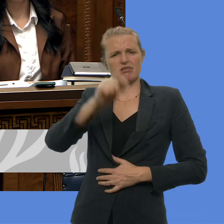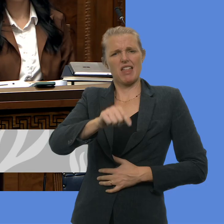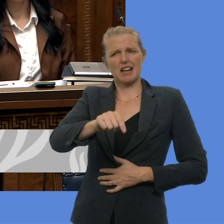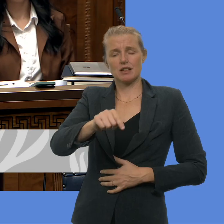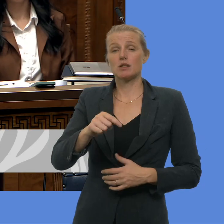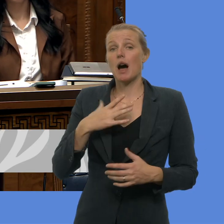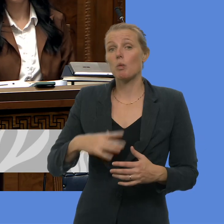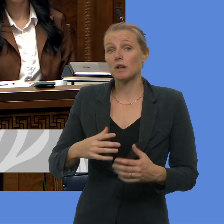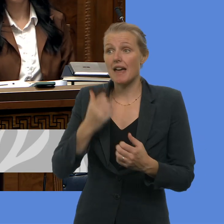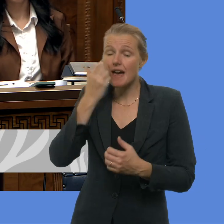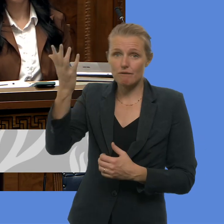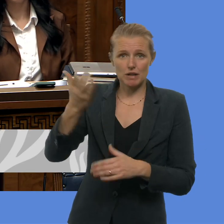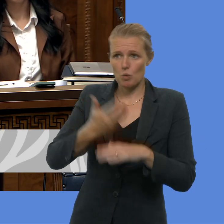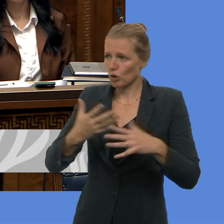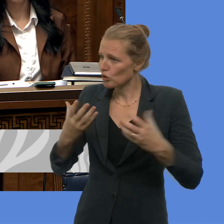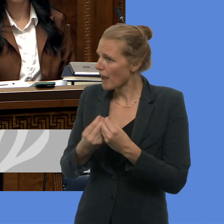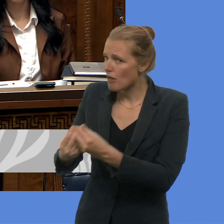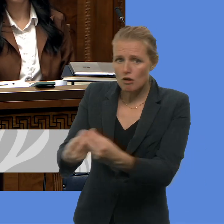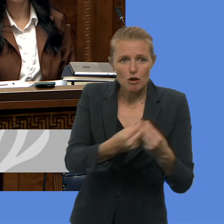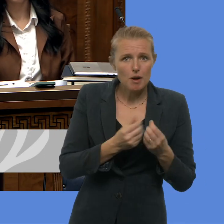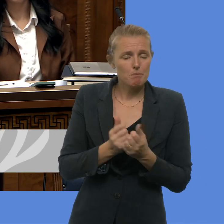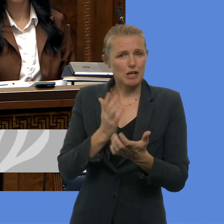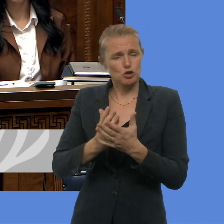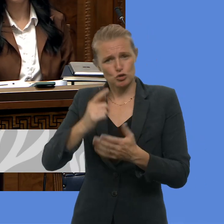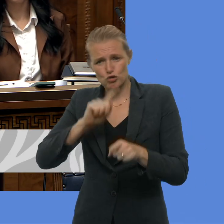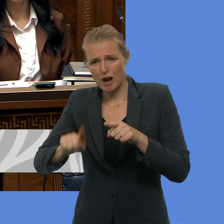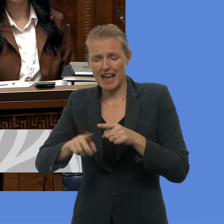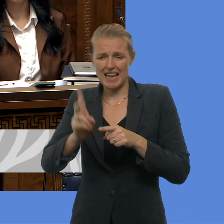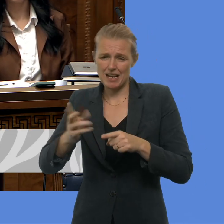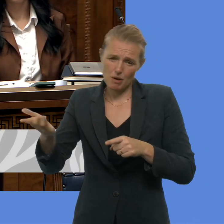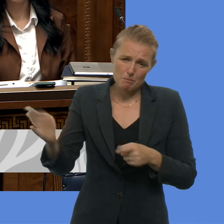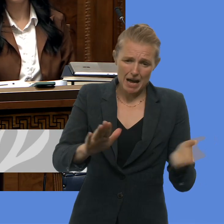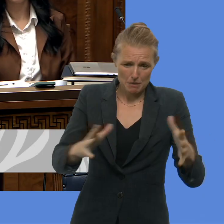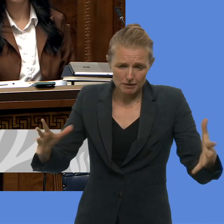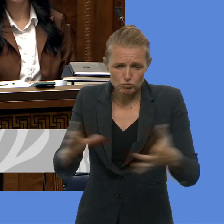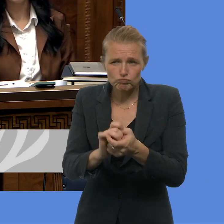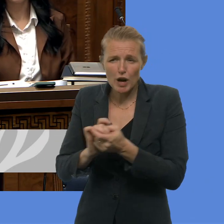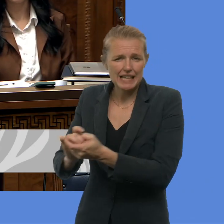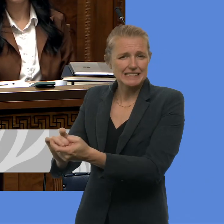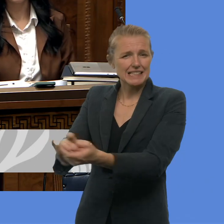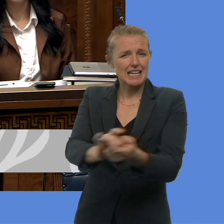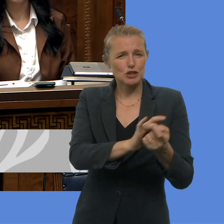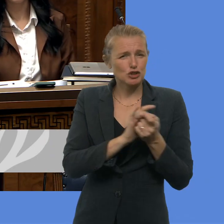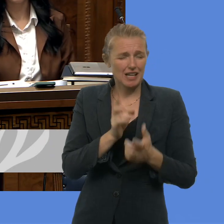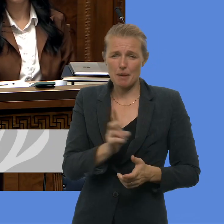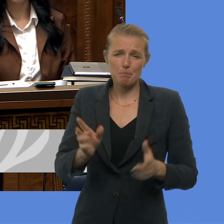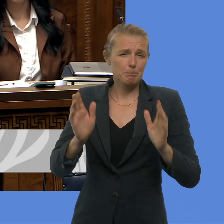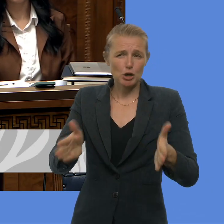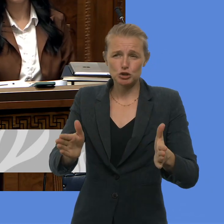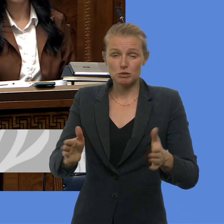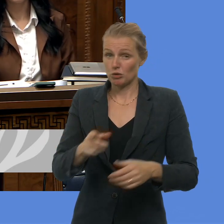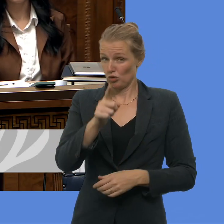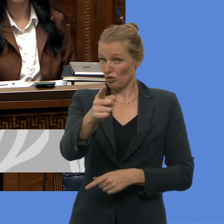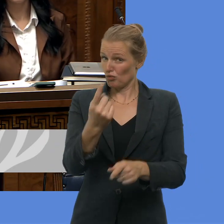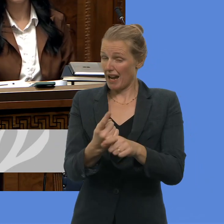reconciliation, that we continue to support our victims and survivors. But the member is absolutely right to highlight that the pain